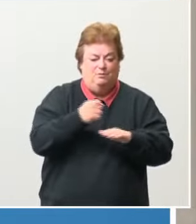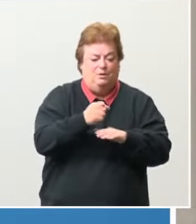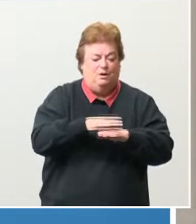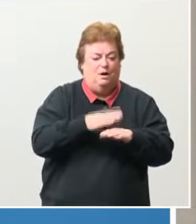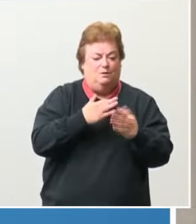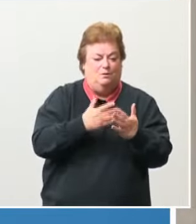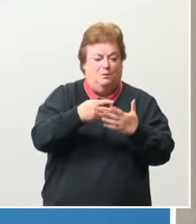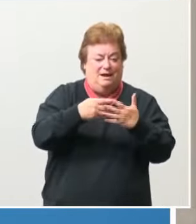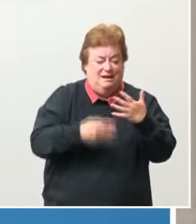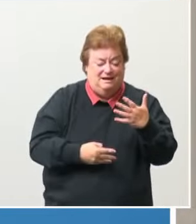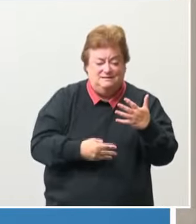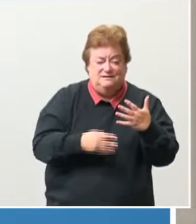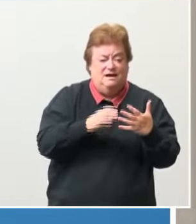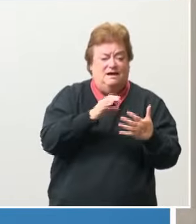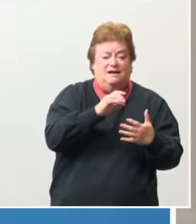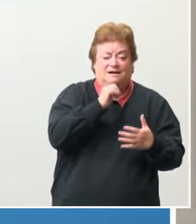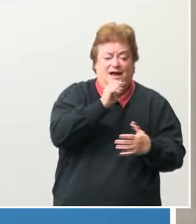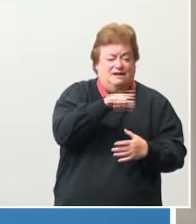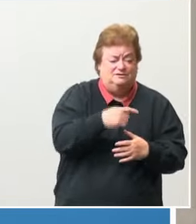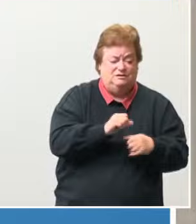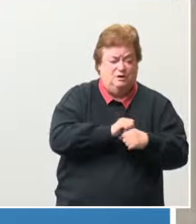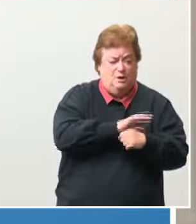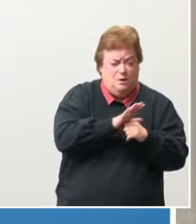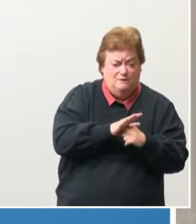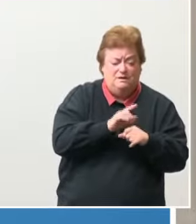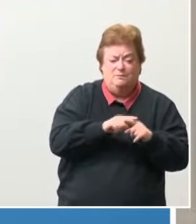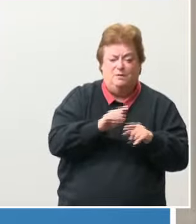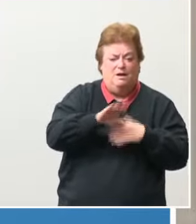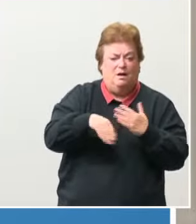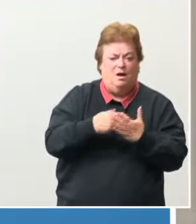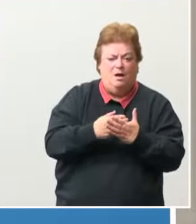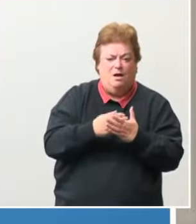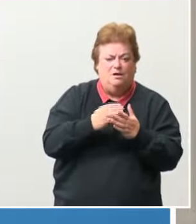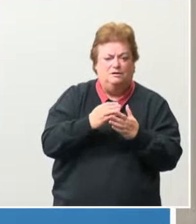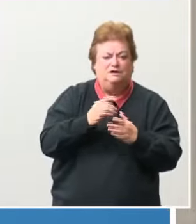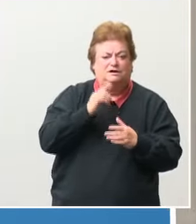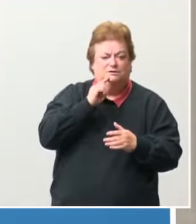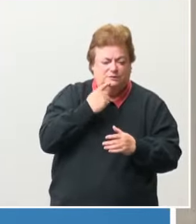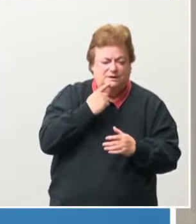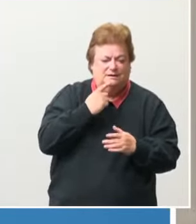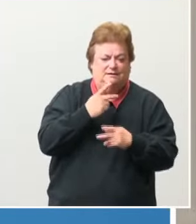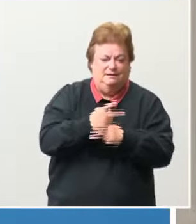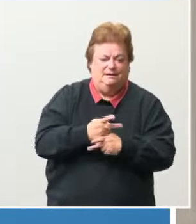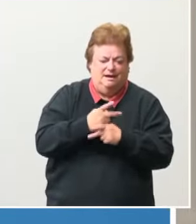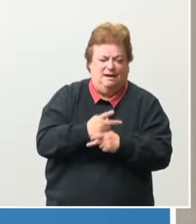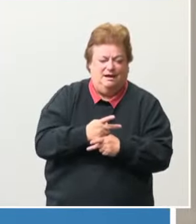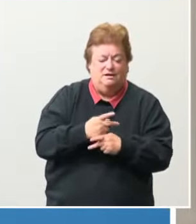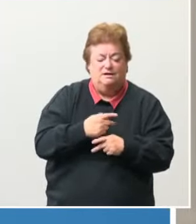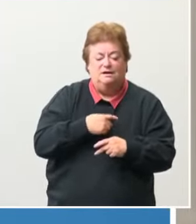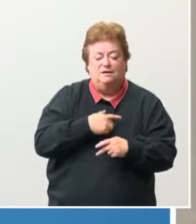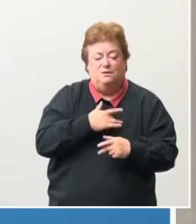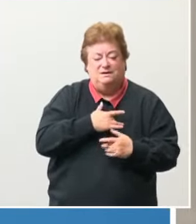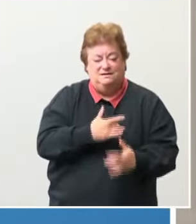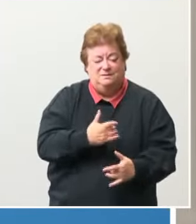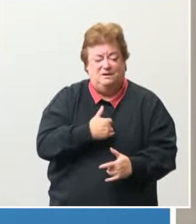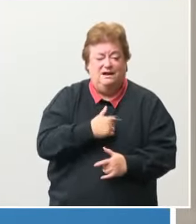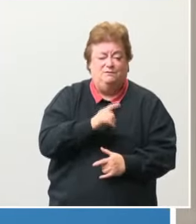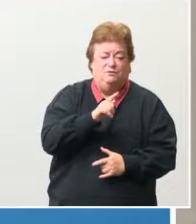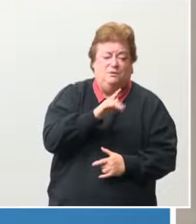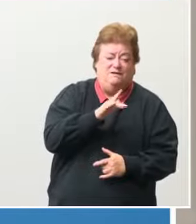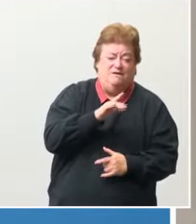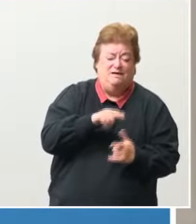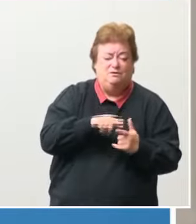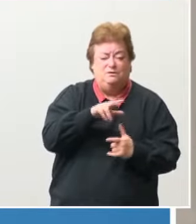patients, but all other critical care patients. It is routine for us now to have 25 to 30 patients on a wait